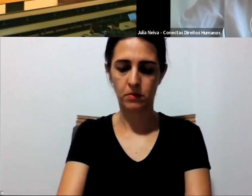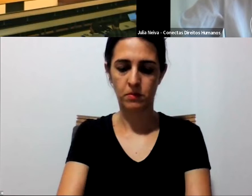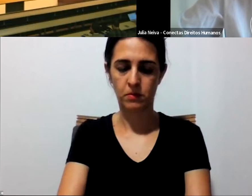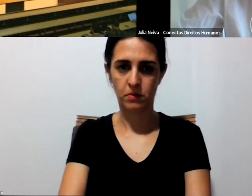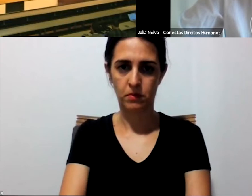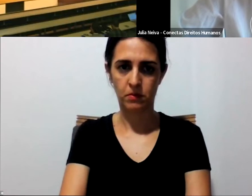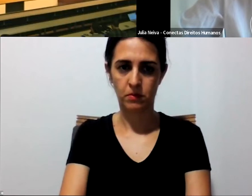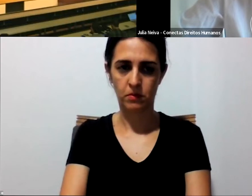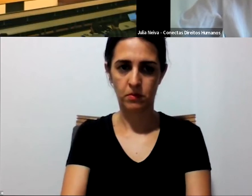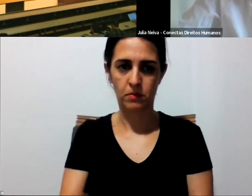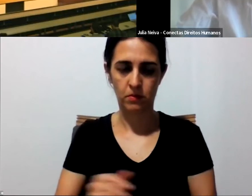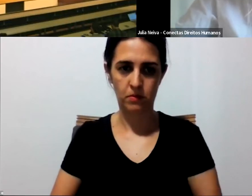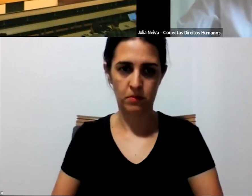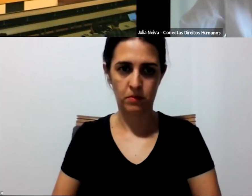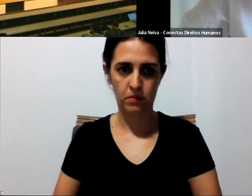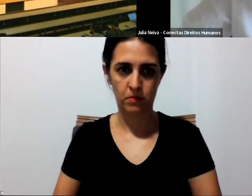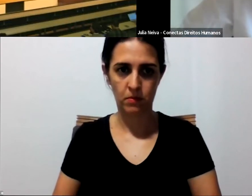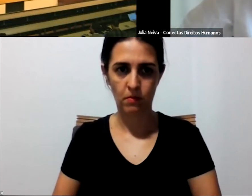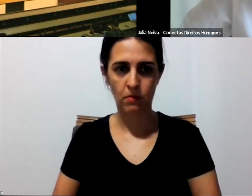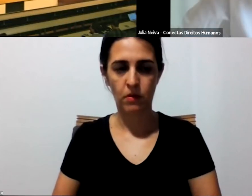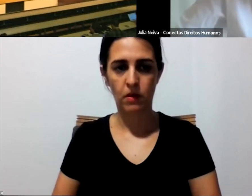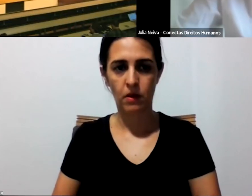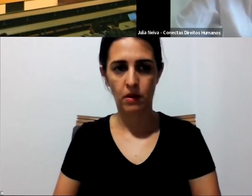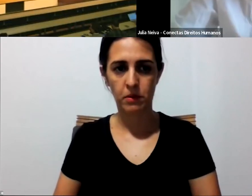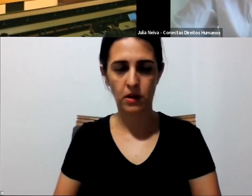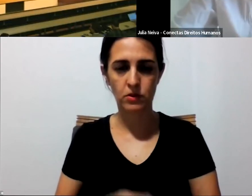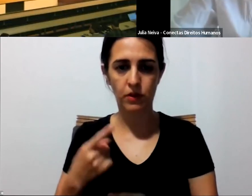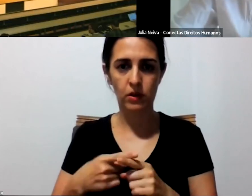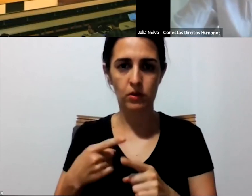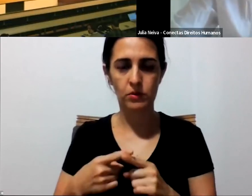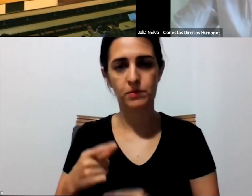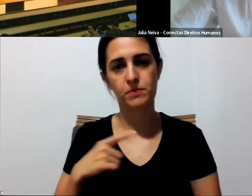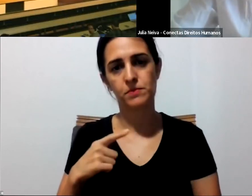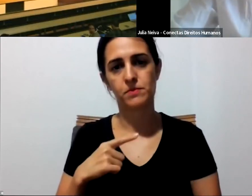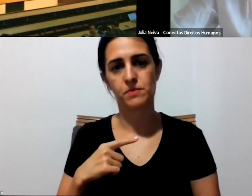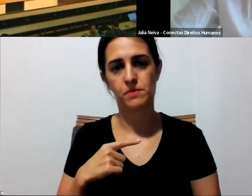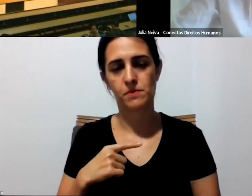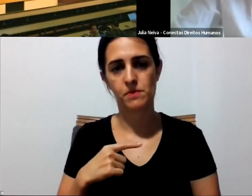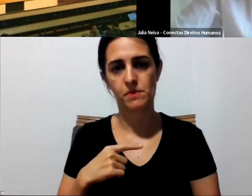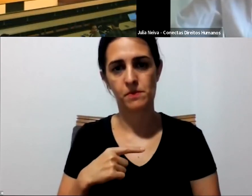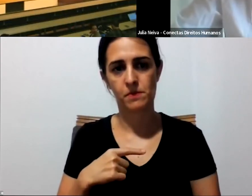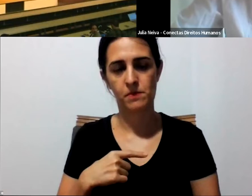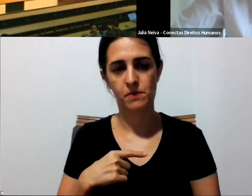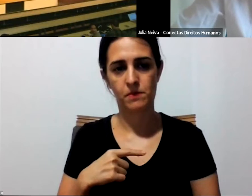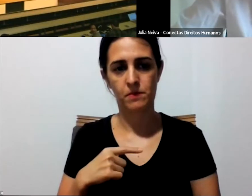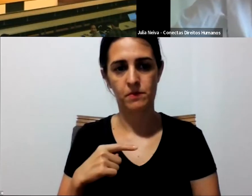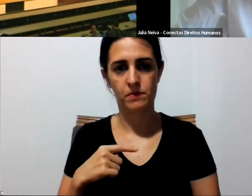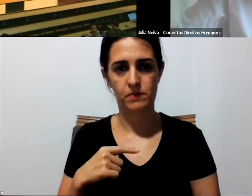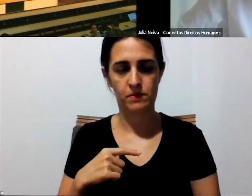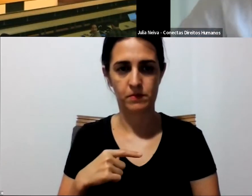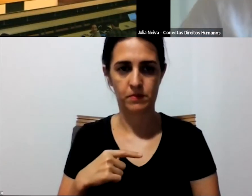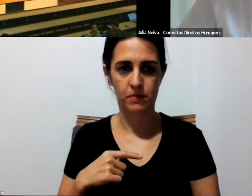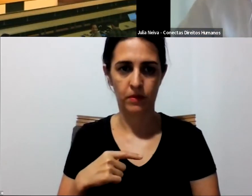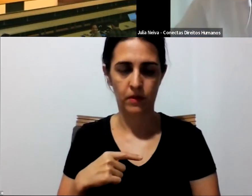We have two microphones over there. If there are any questions you may want to ask. Yes, there's one